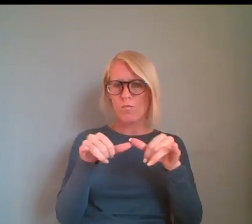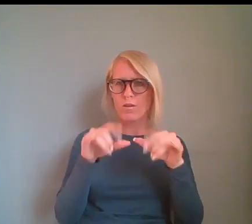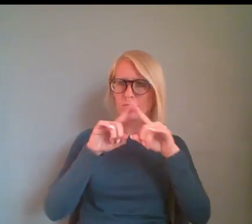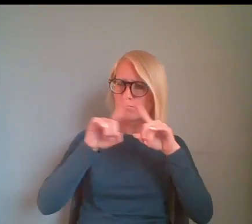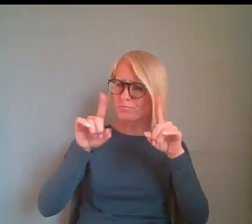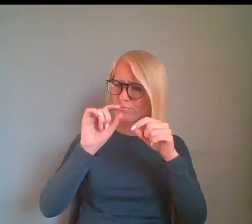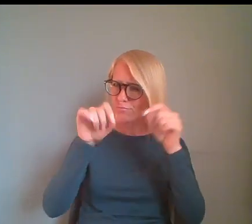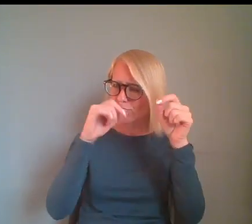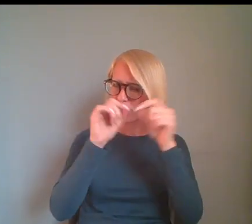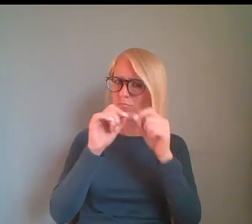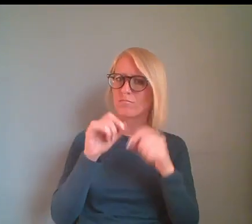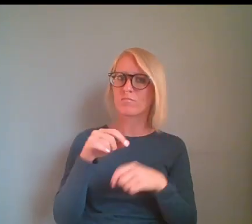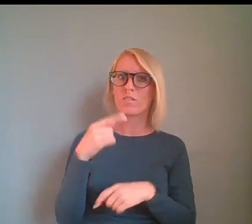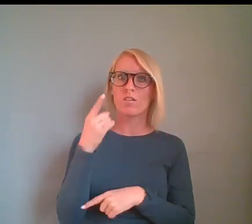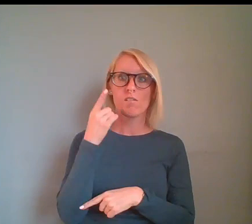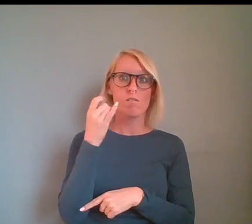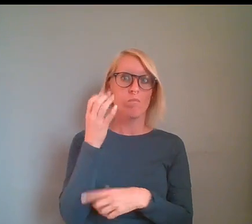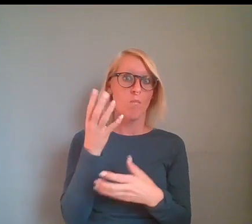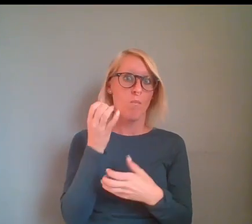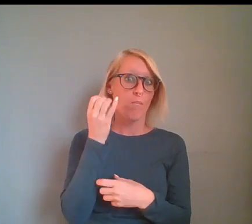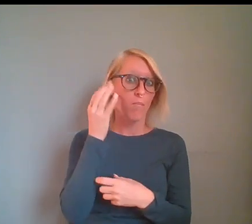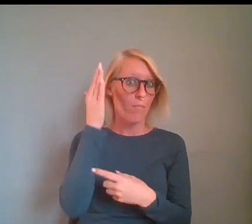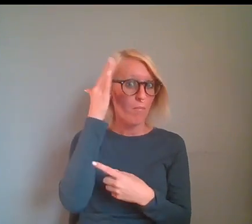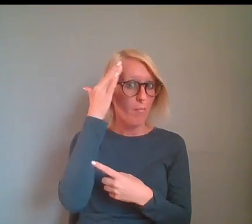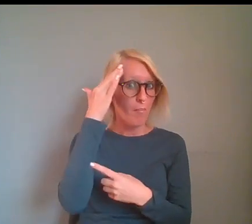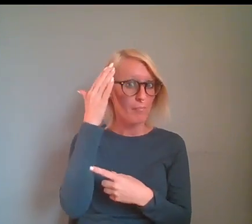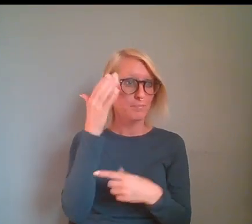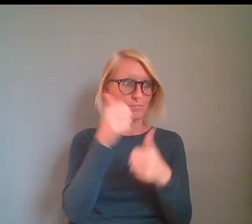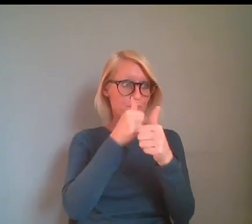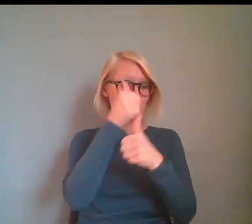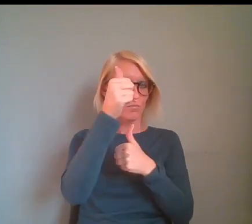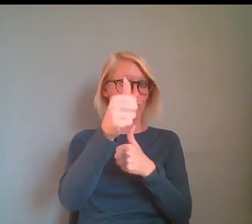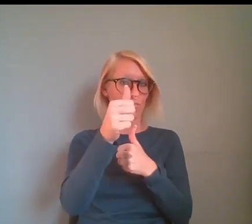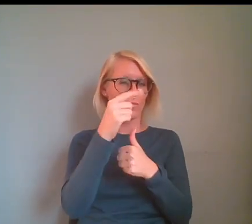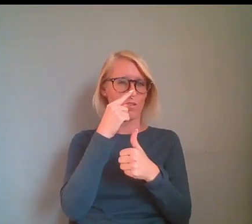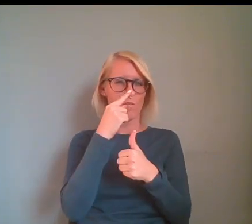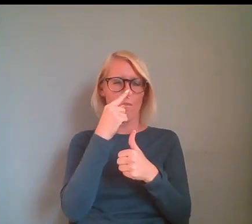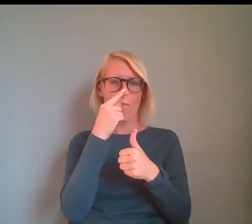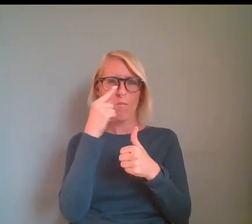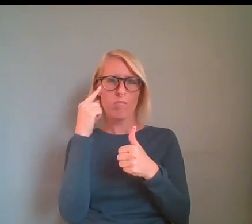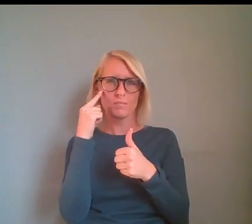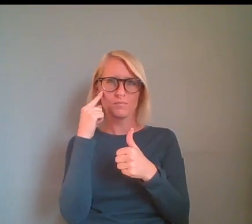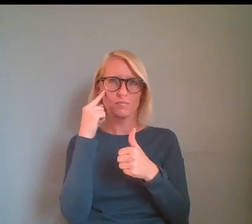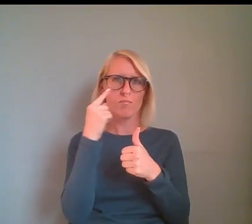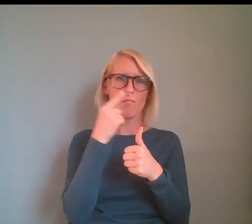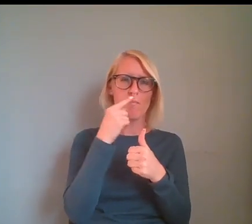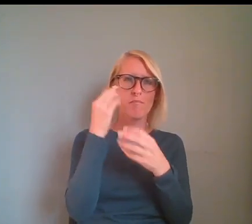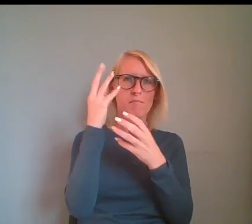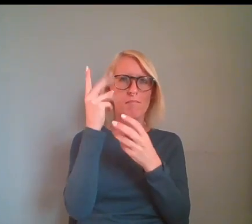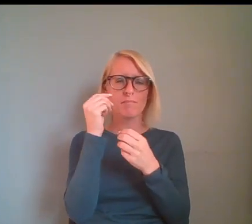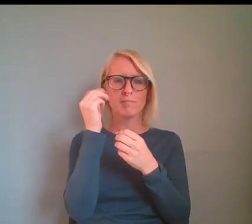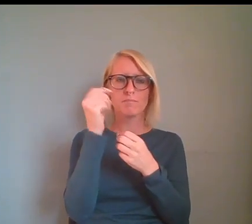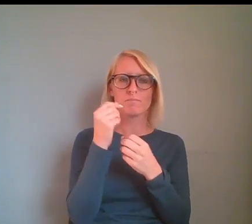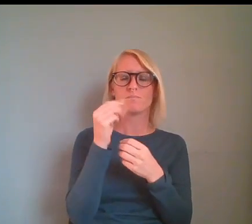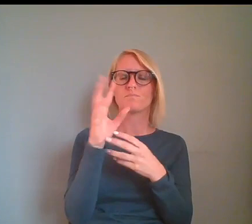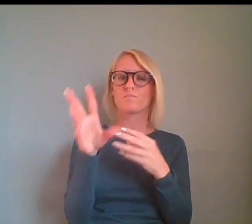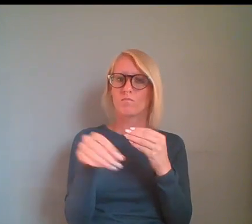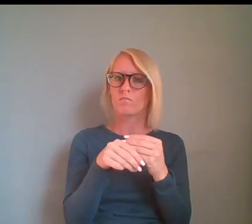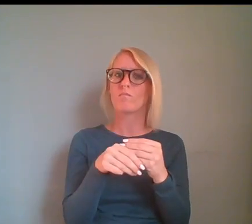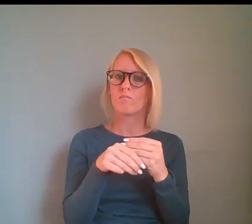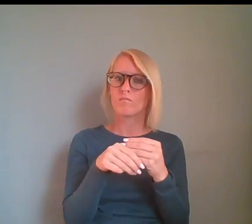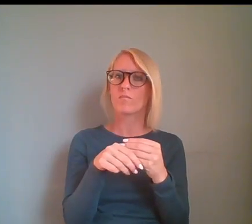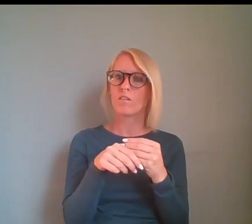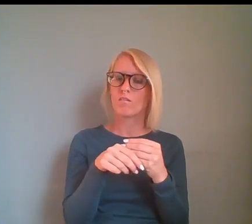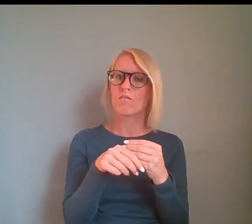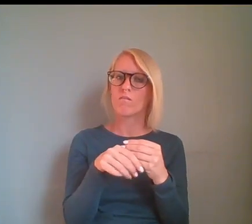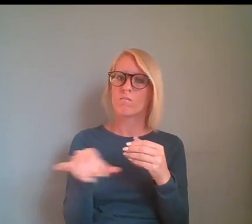You kind of want to know, if I put my eyes here, how far away is my nose? And just think about those things as you're